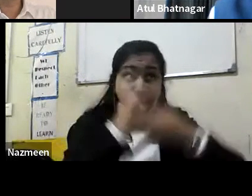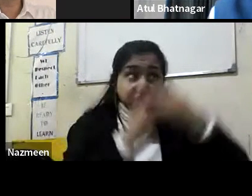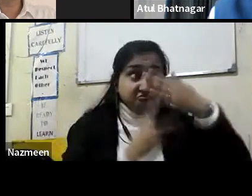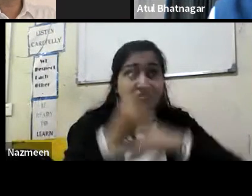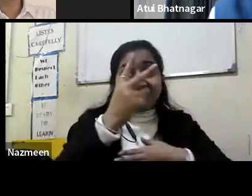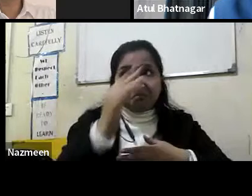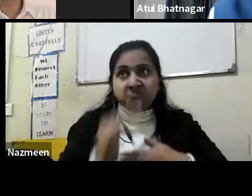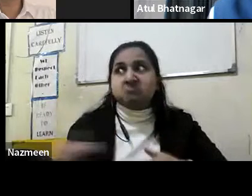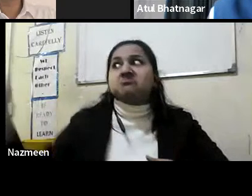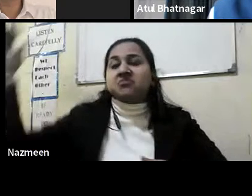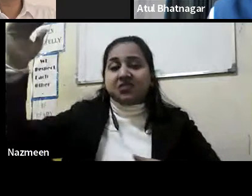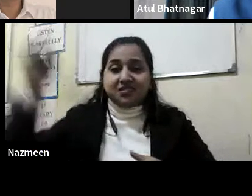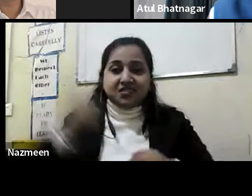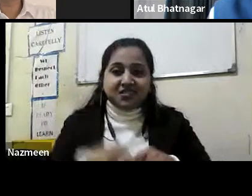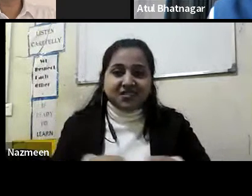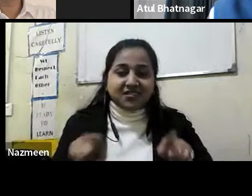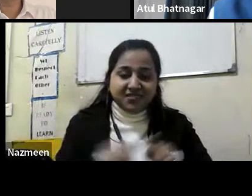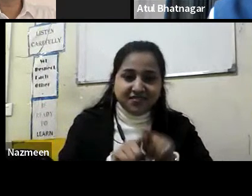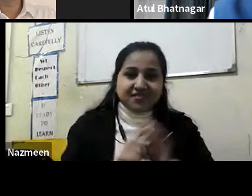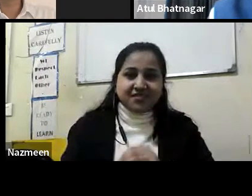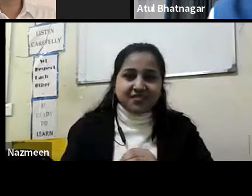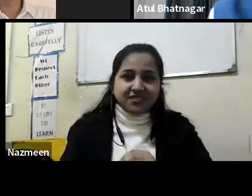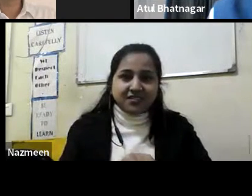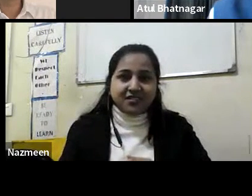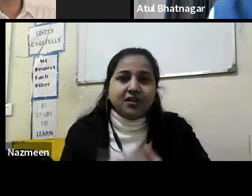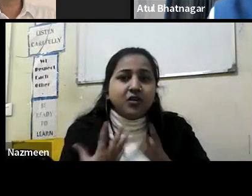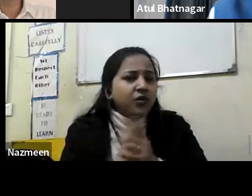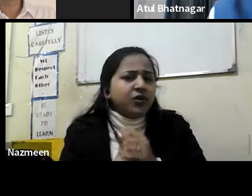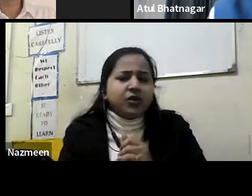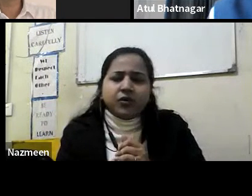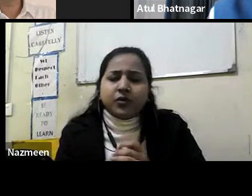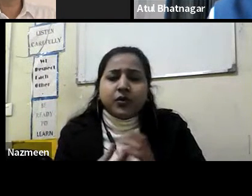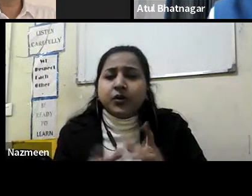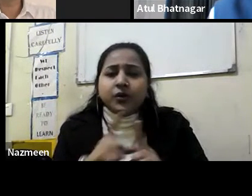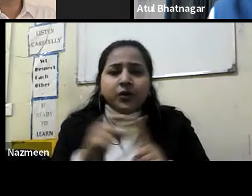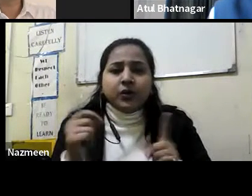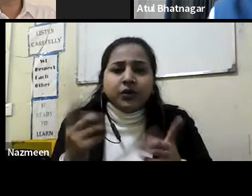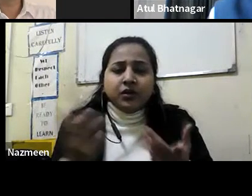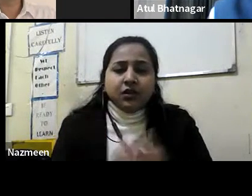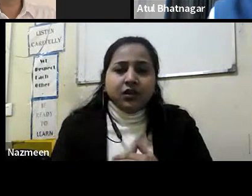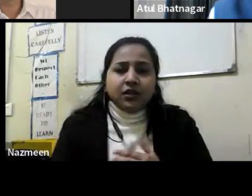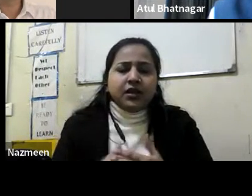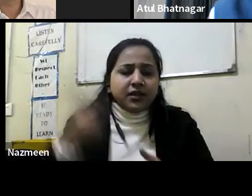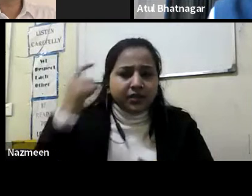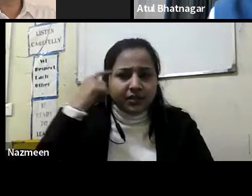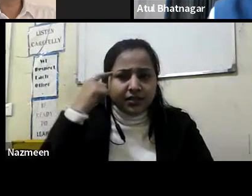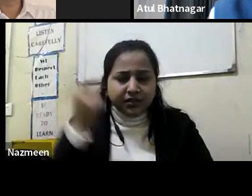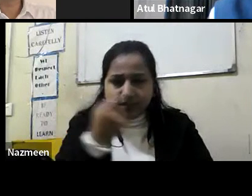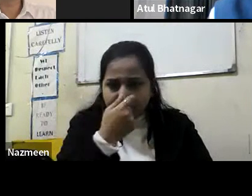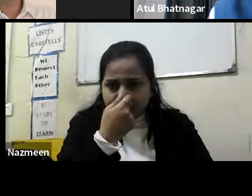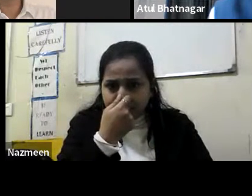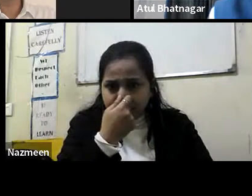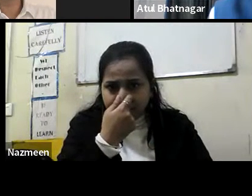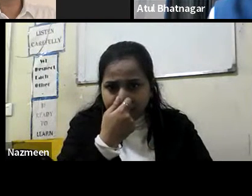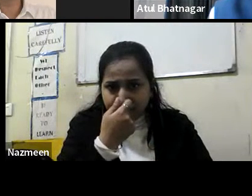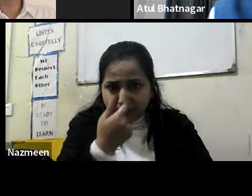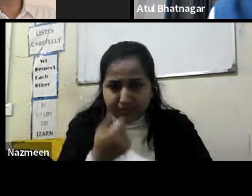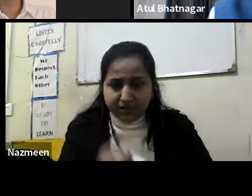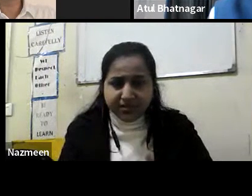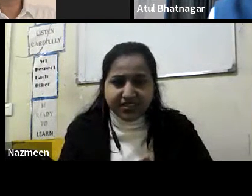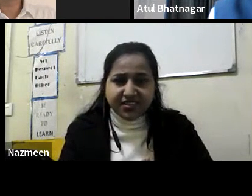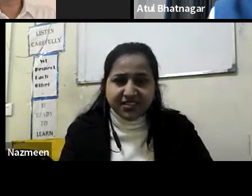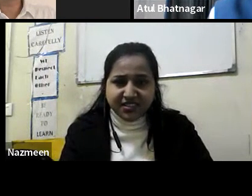We are vision challenged, and so how do we actually get them to boost? I think I have a feeling that it has to be started